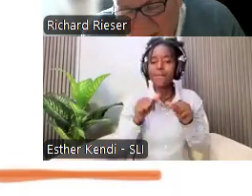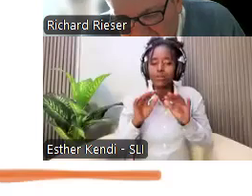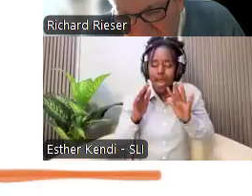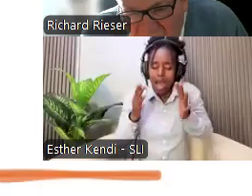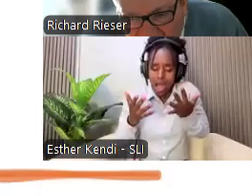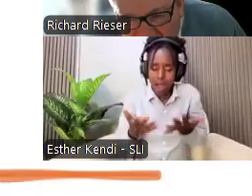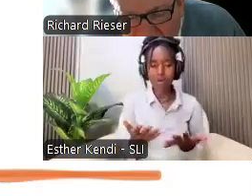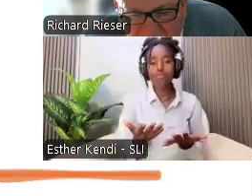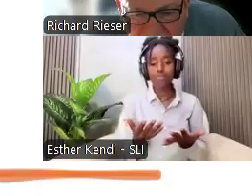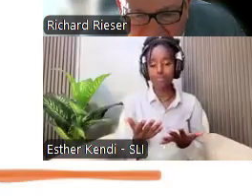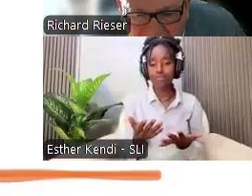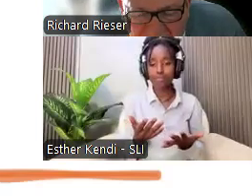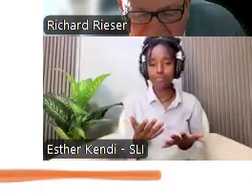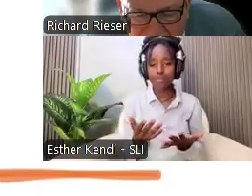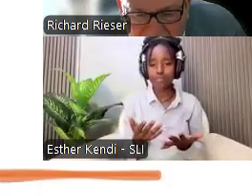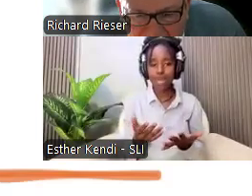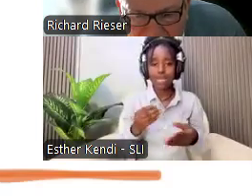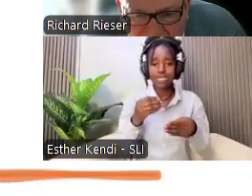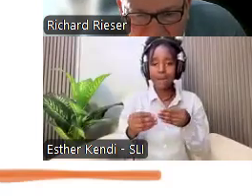in the